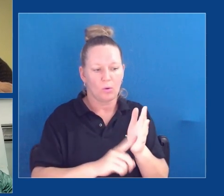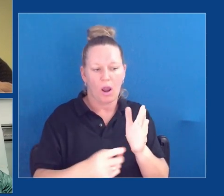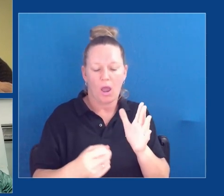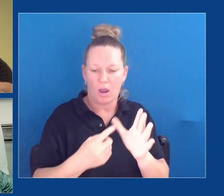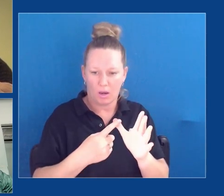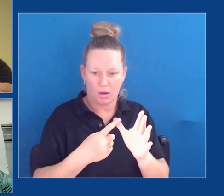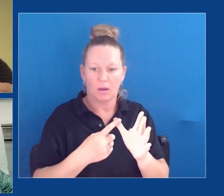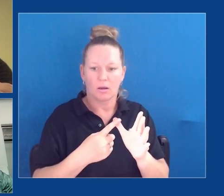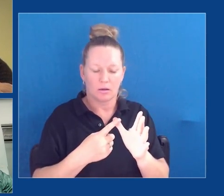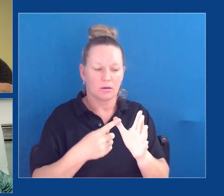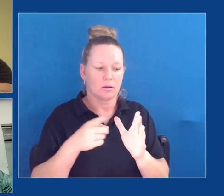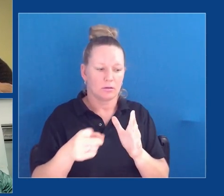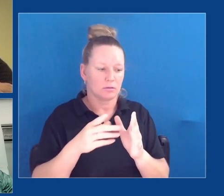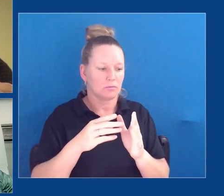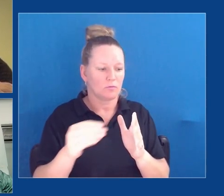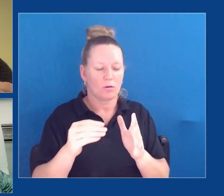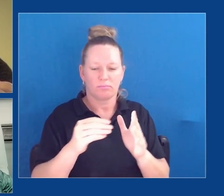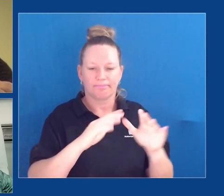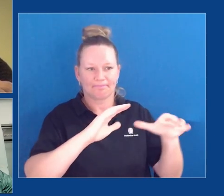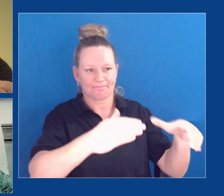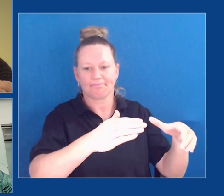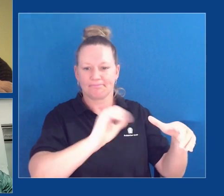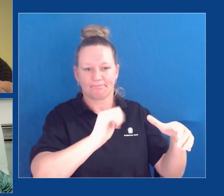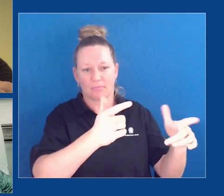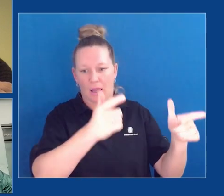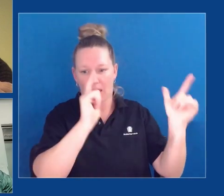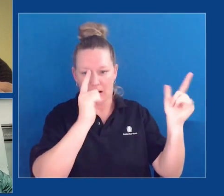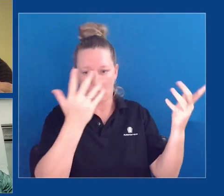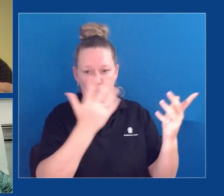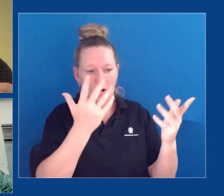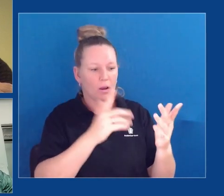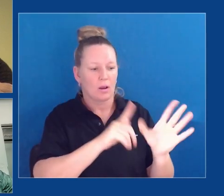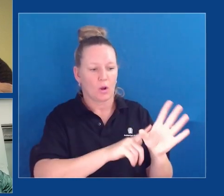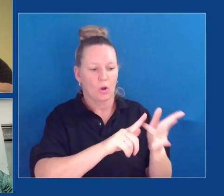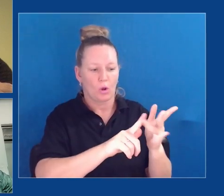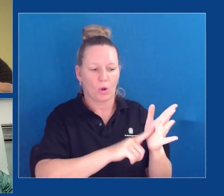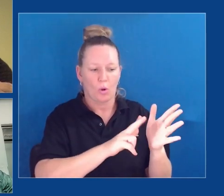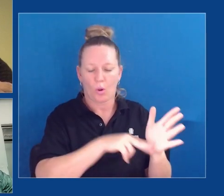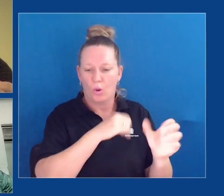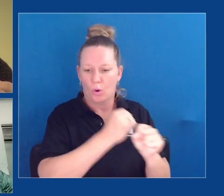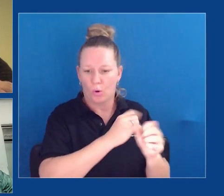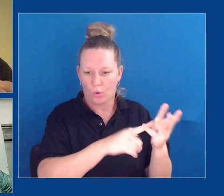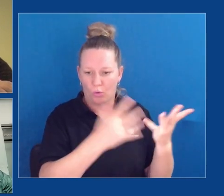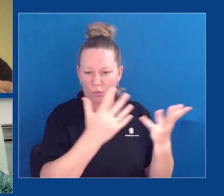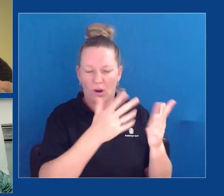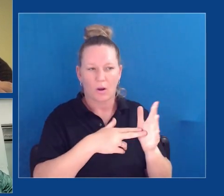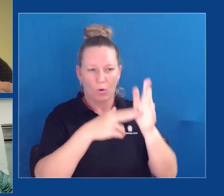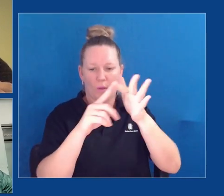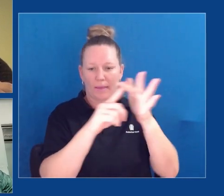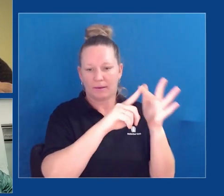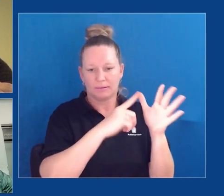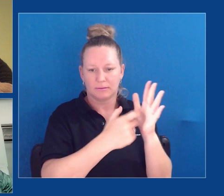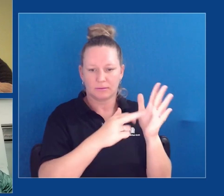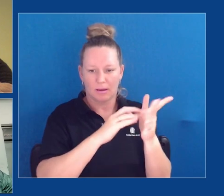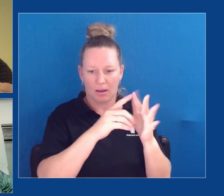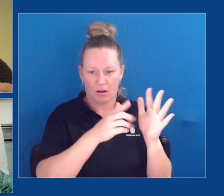a Gupapoingal clan leader from the Yolngu Nations of Northeast Arnhem Land in the north of Australia. And he's also